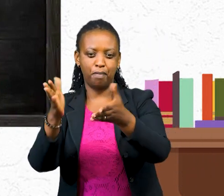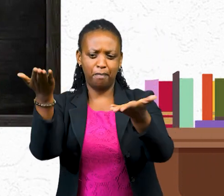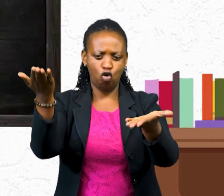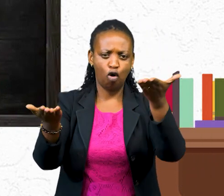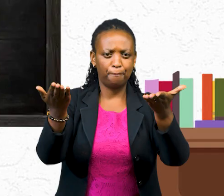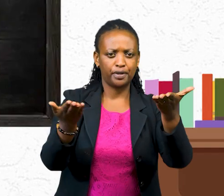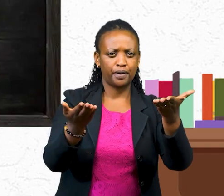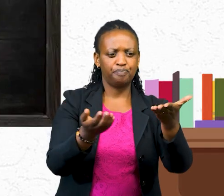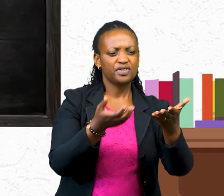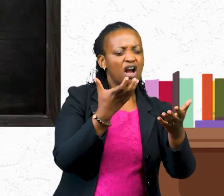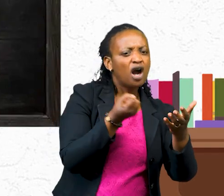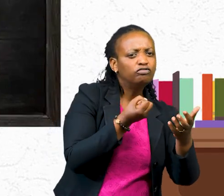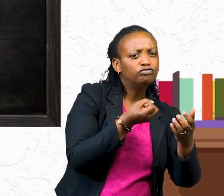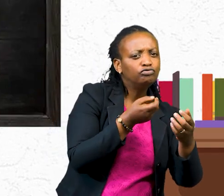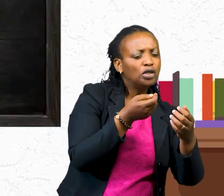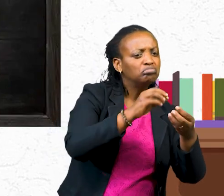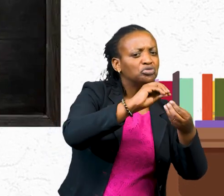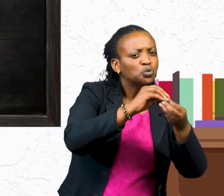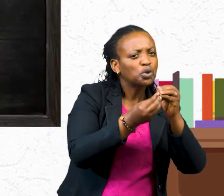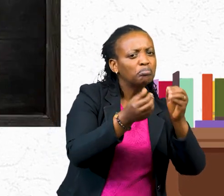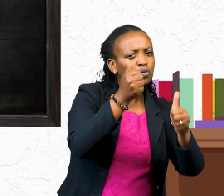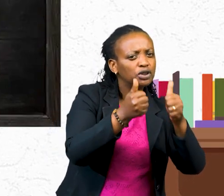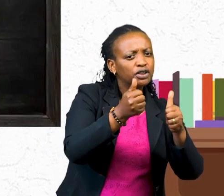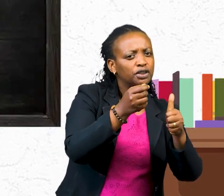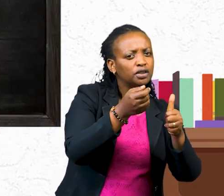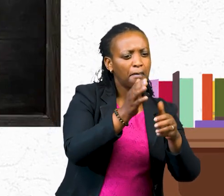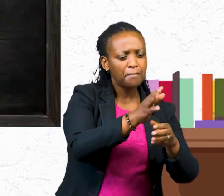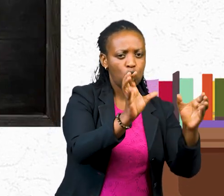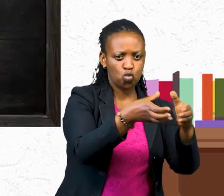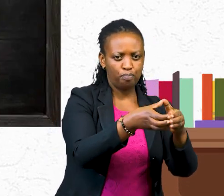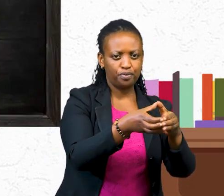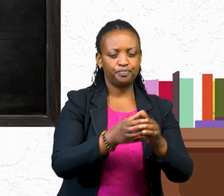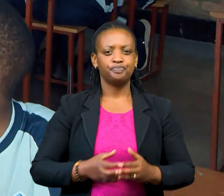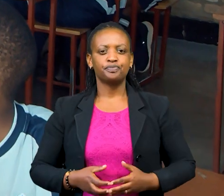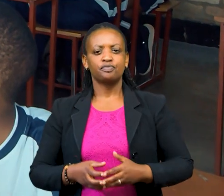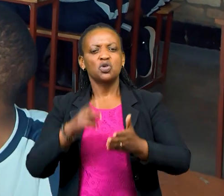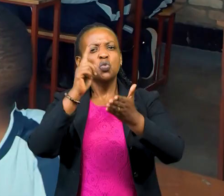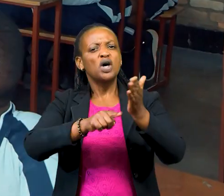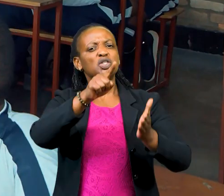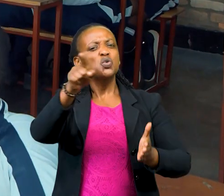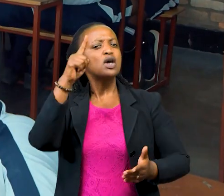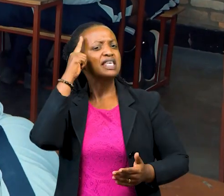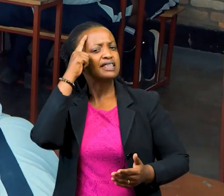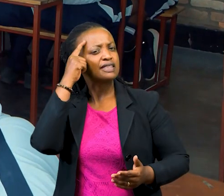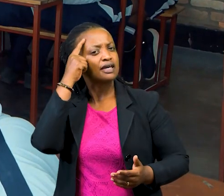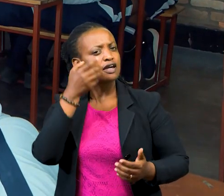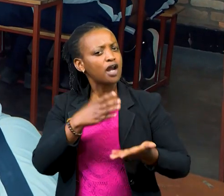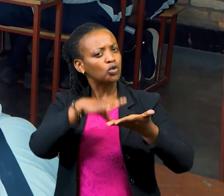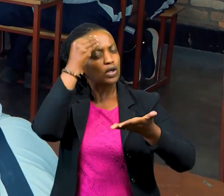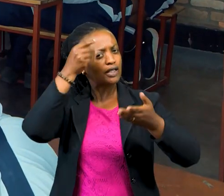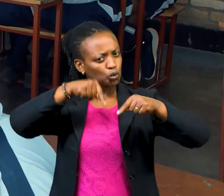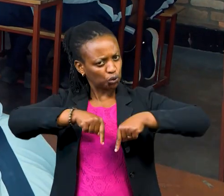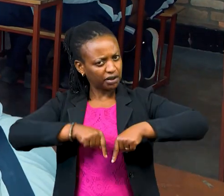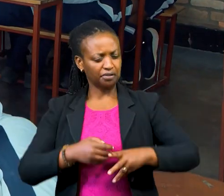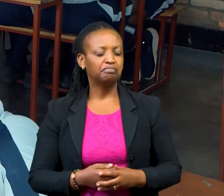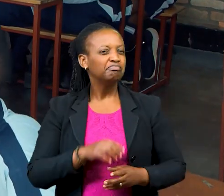Ask the fraction of girls to the boys in your group. So what do you think we are